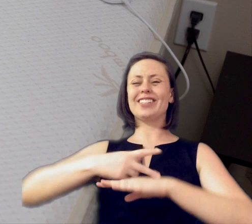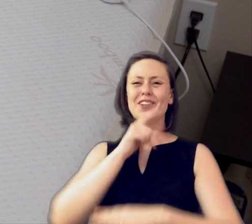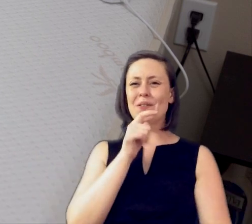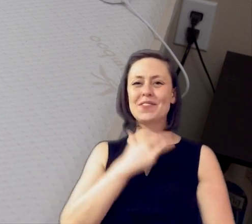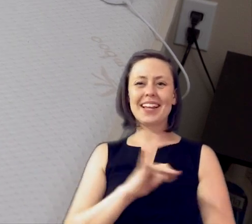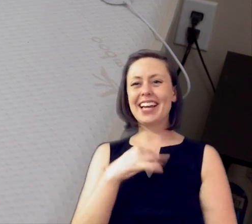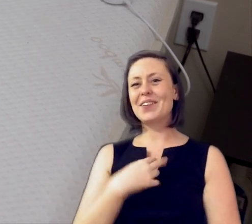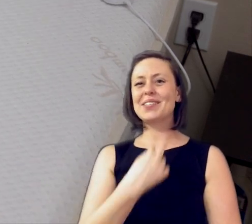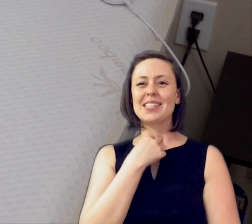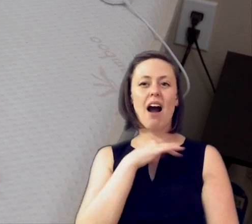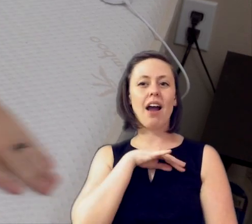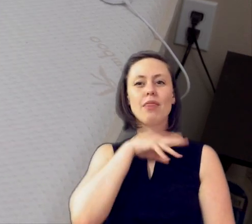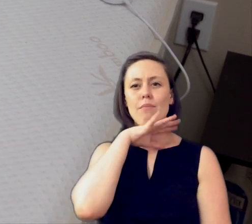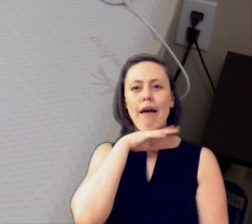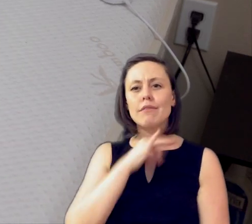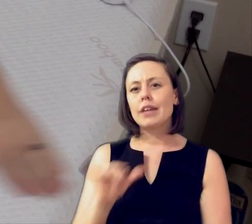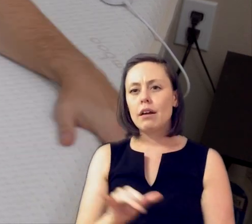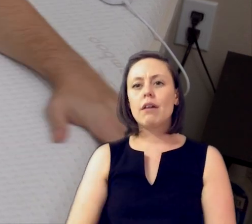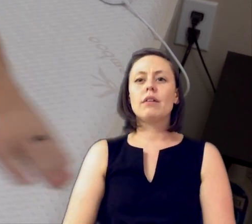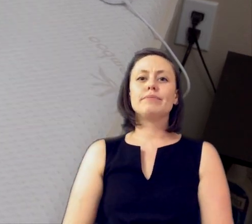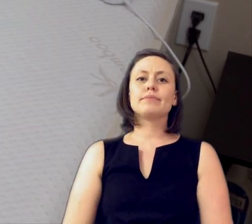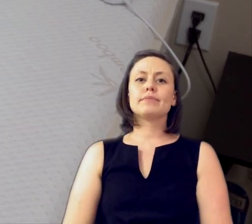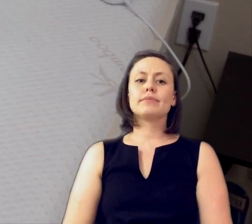that stuck in the mud feeling.